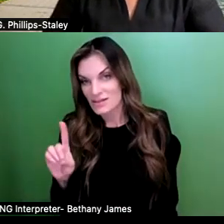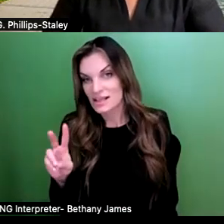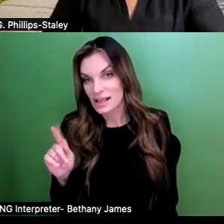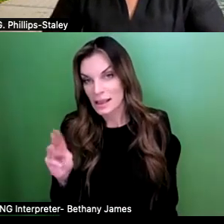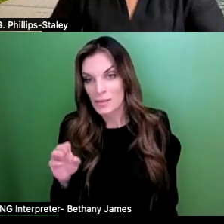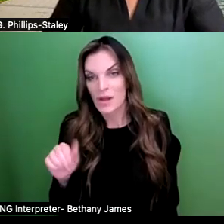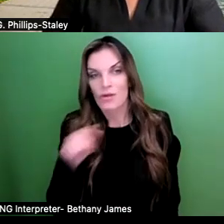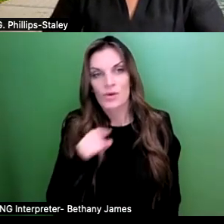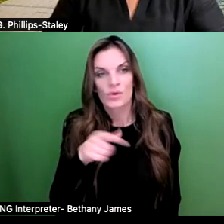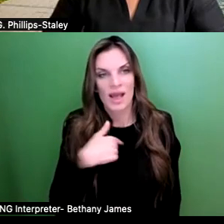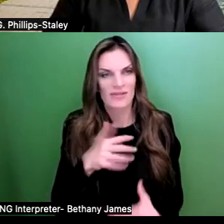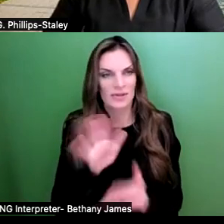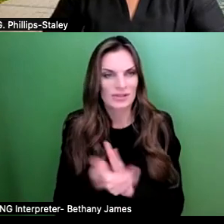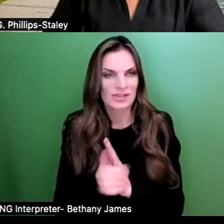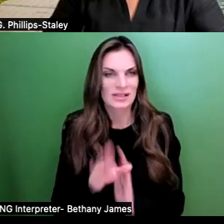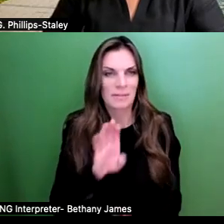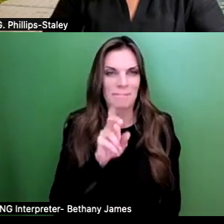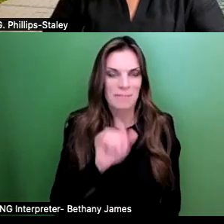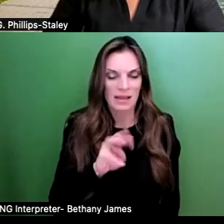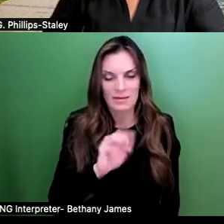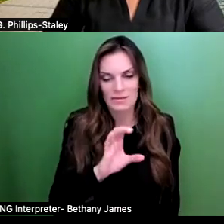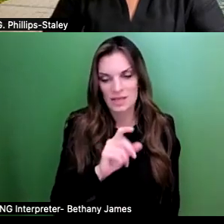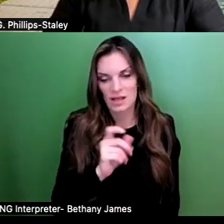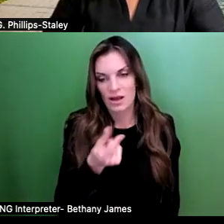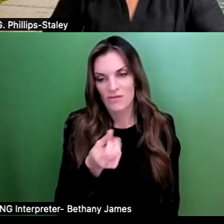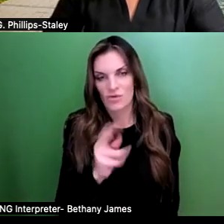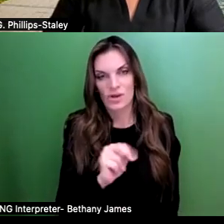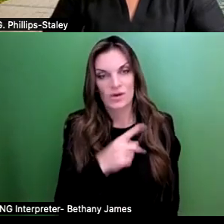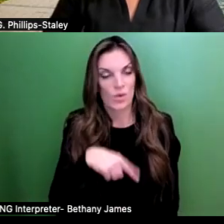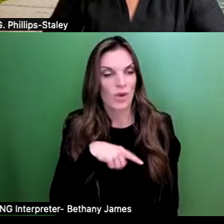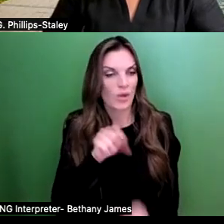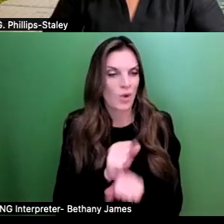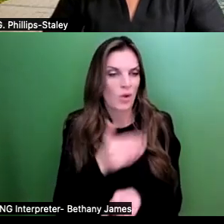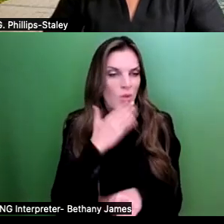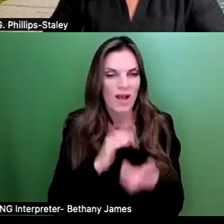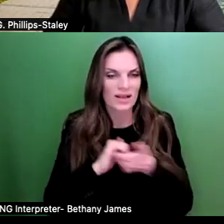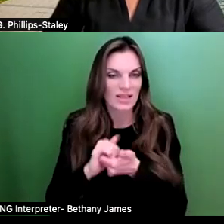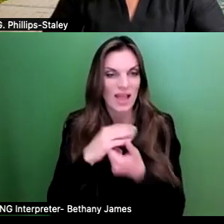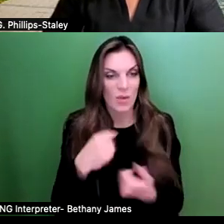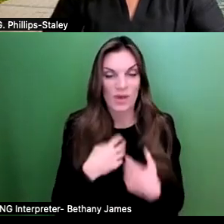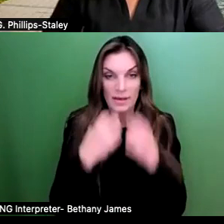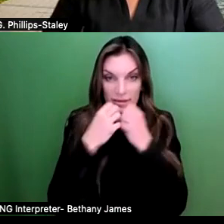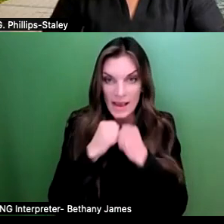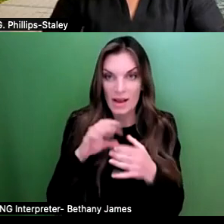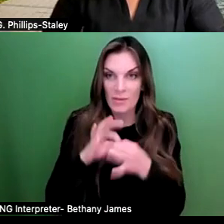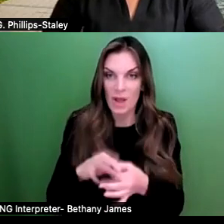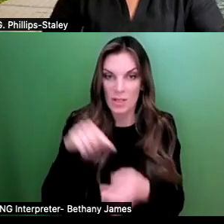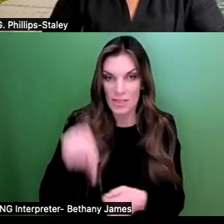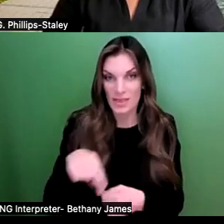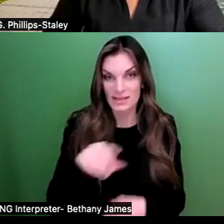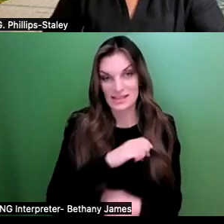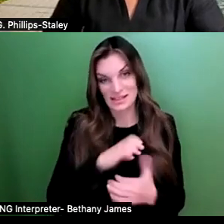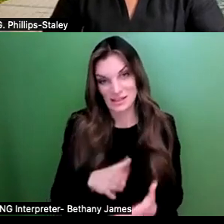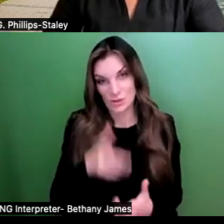wonderful things about this particular slate is how well we work together, and frankly, how much we care about the citizens of this